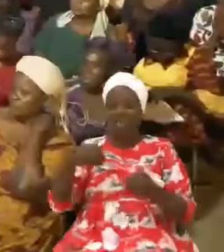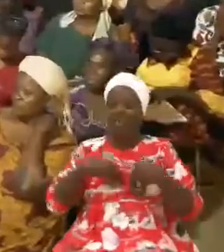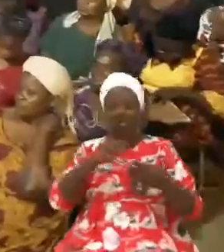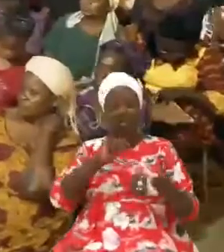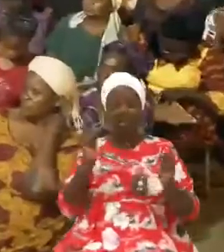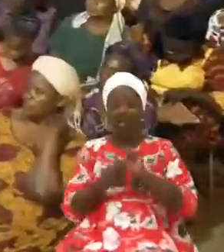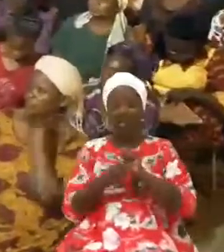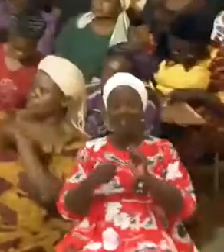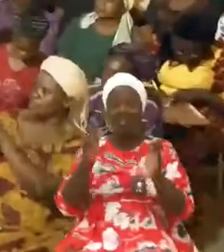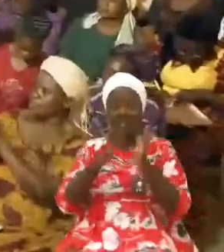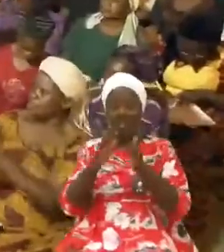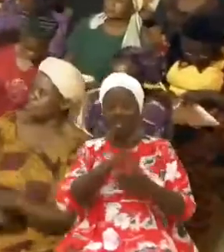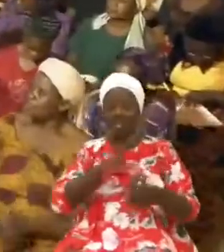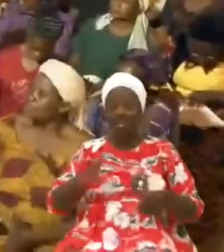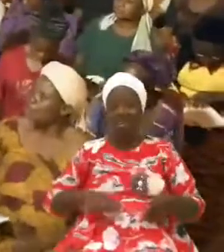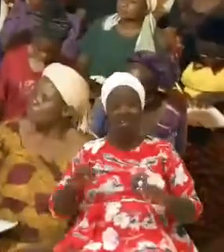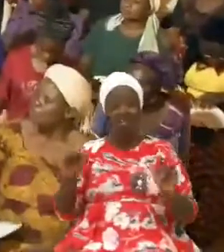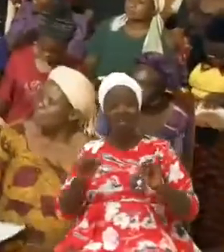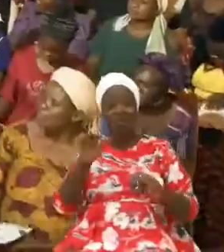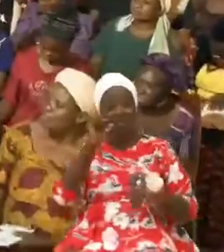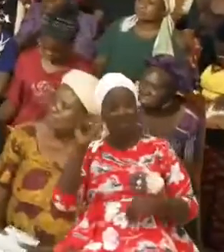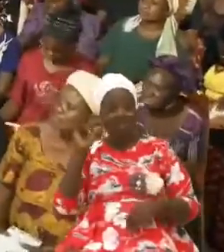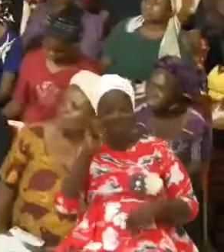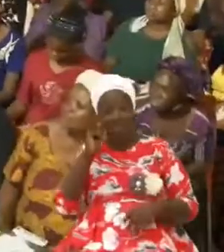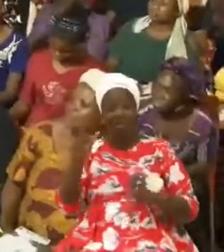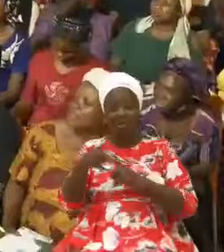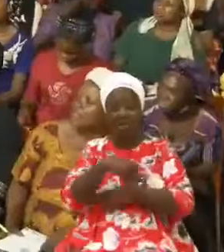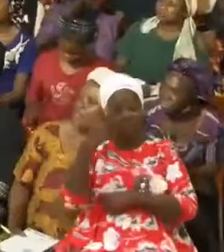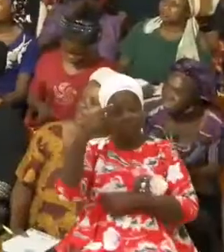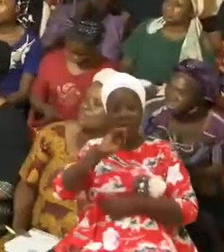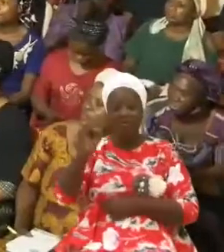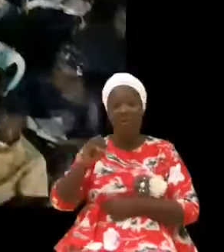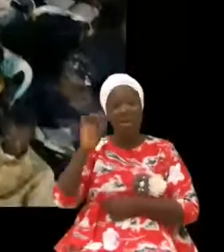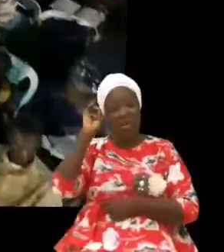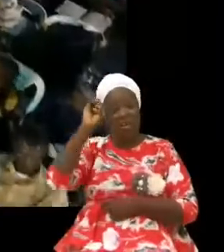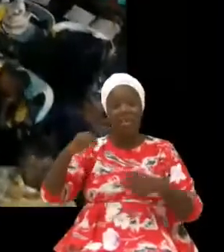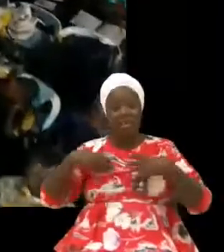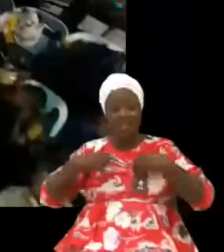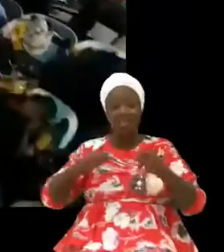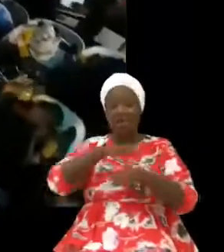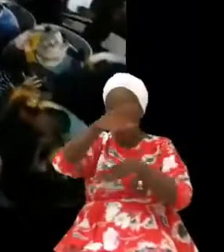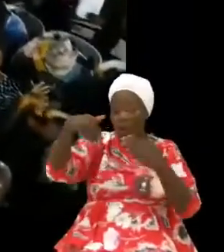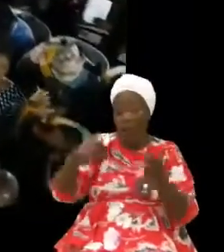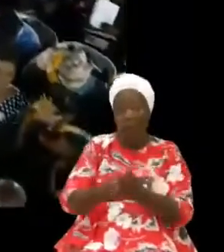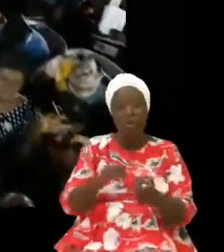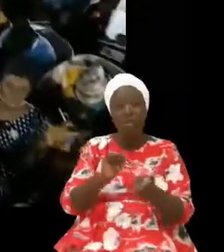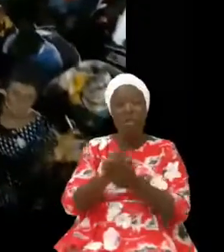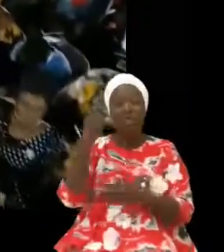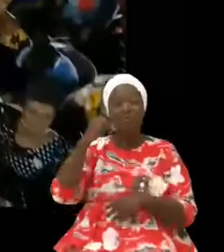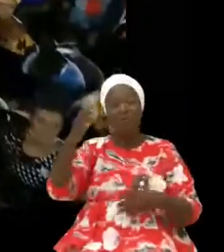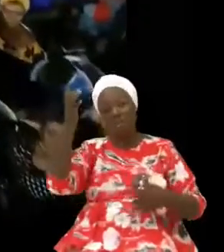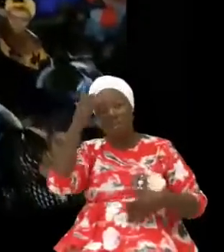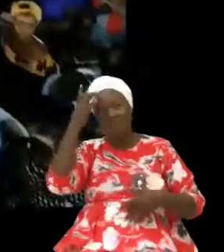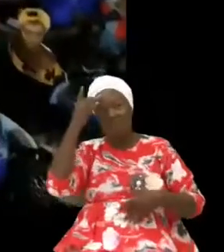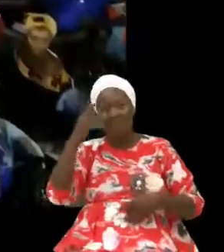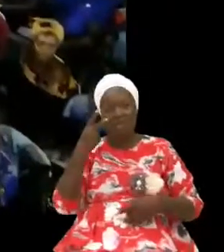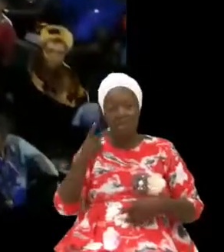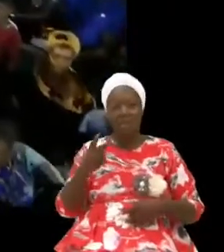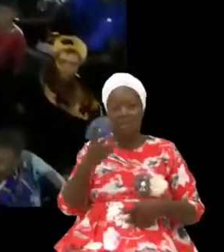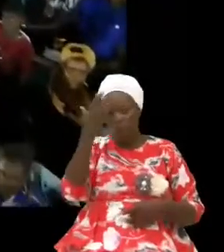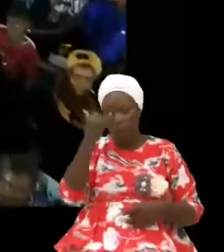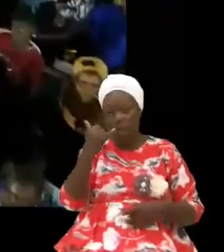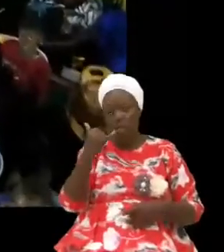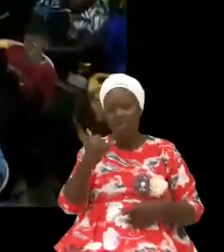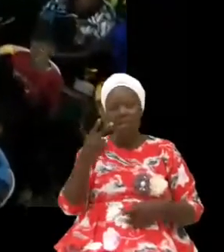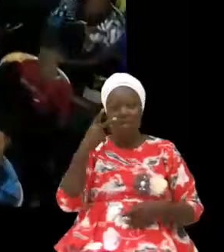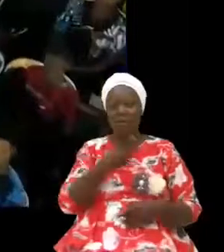changed. Jesus Christ, the same yesterday, today, and forever. He healed all